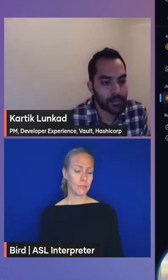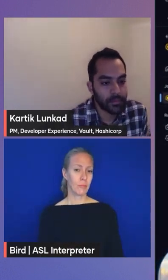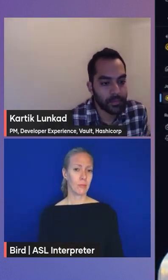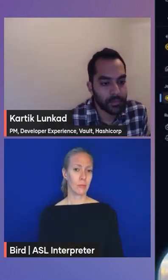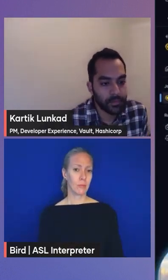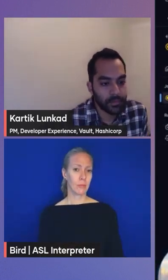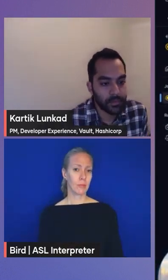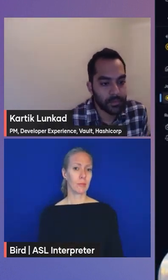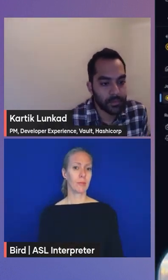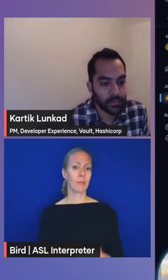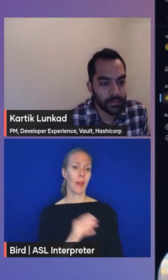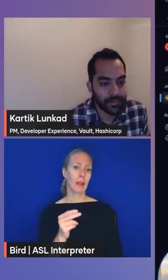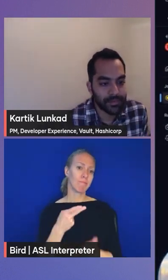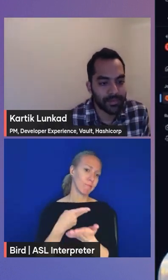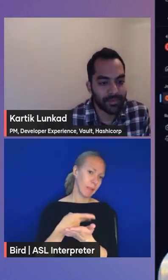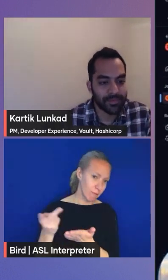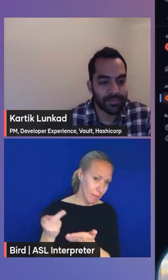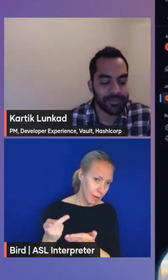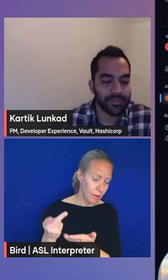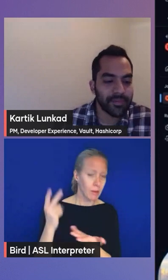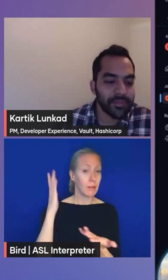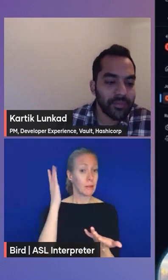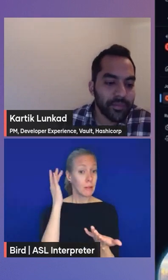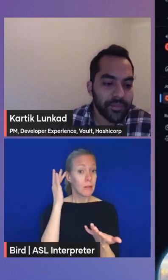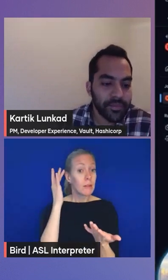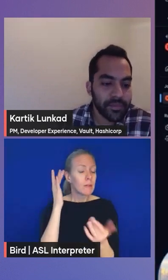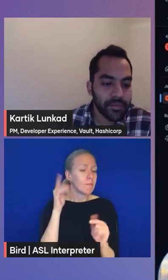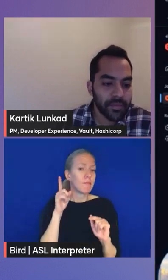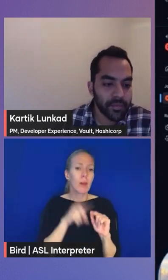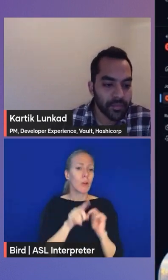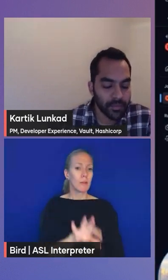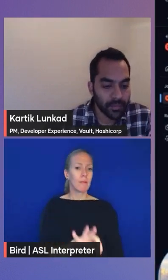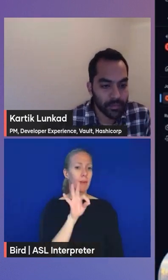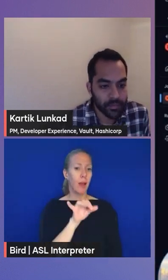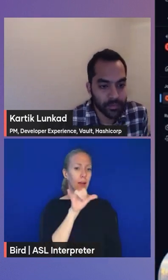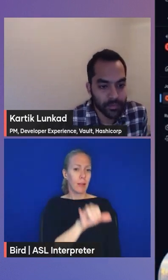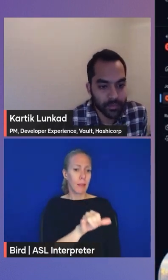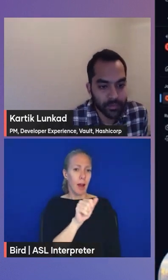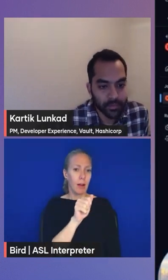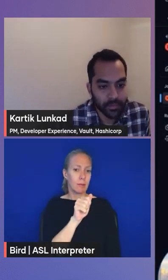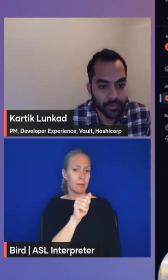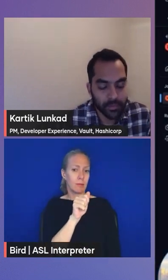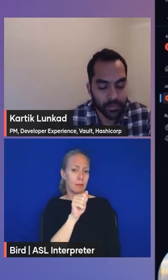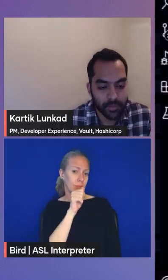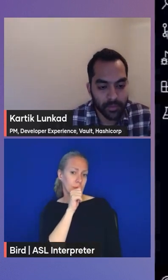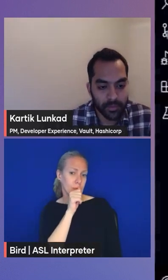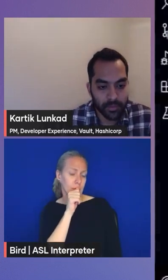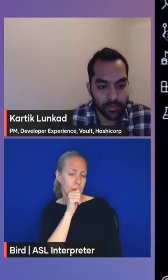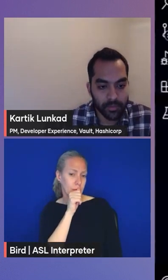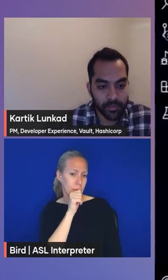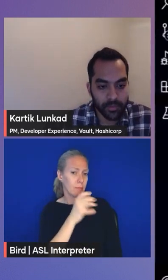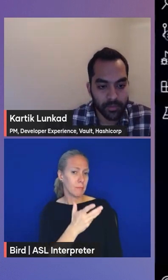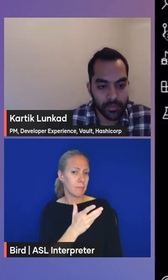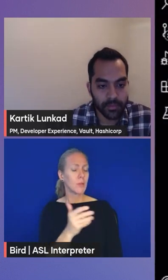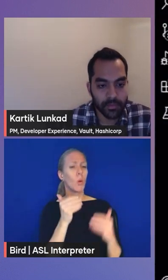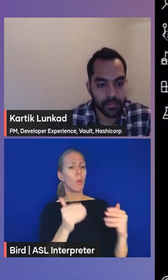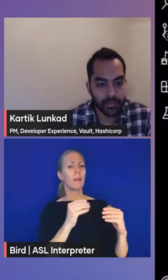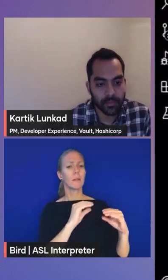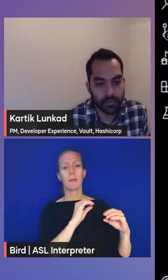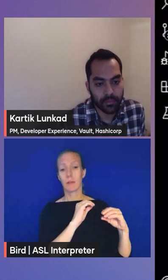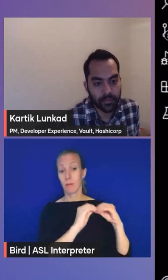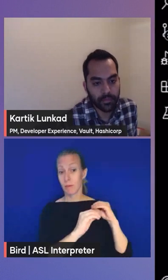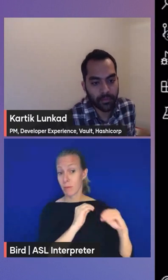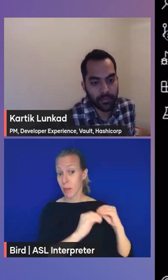And it failed because it could not find that particular secret. All right, let's fix it and see if